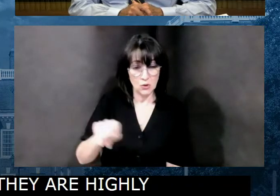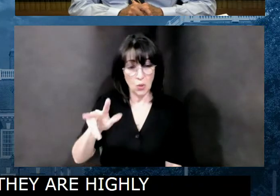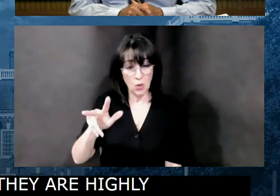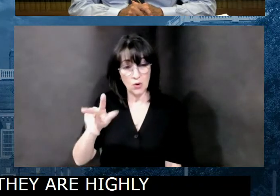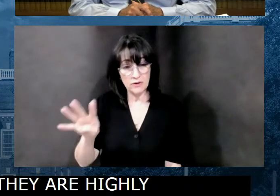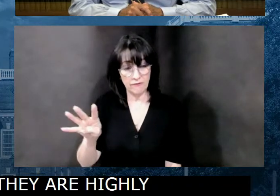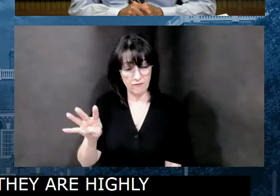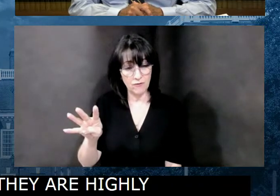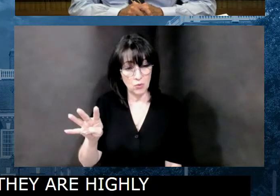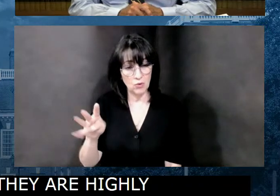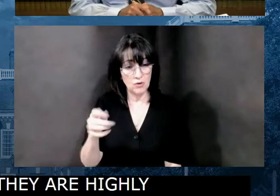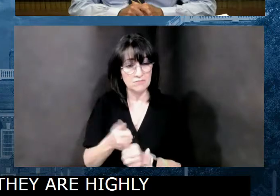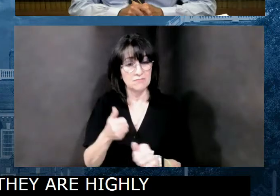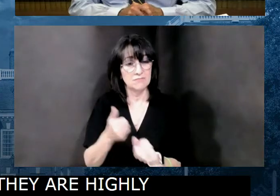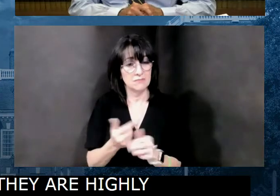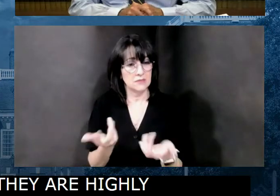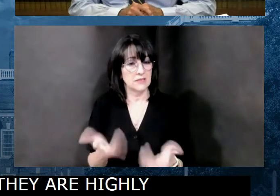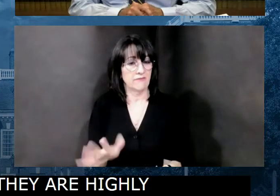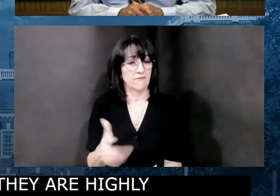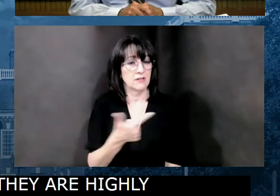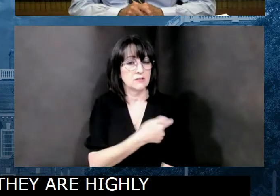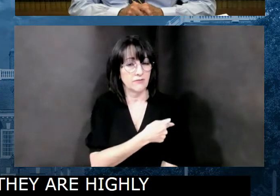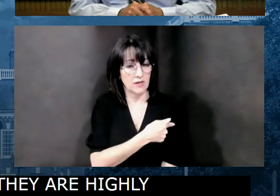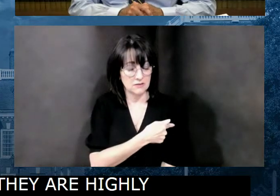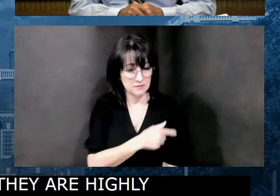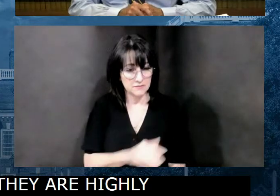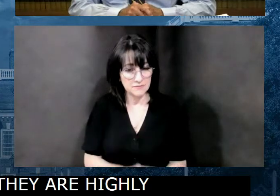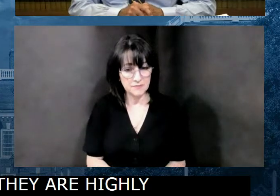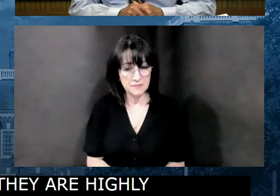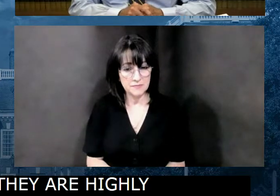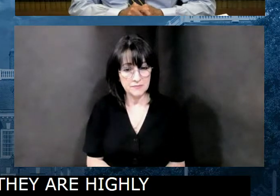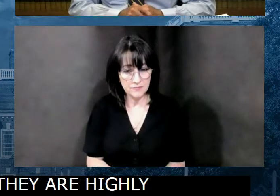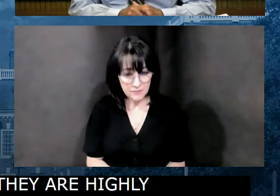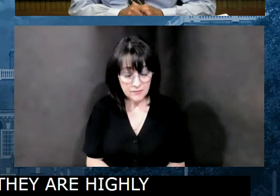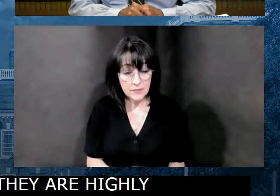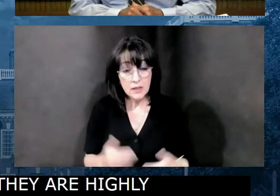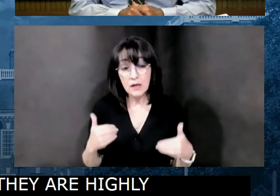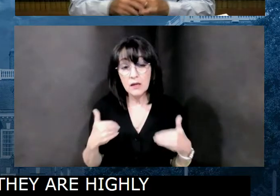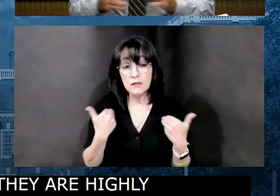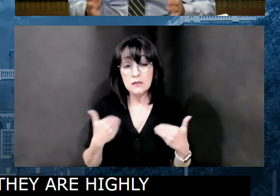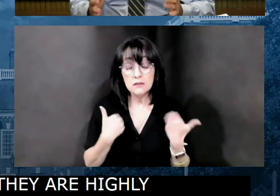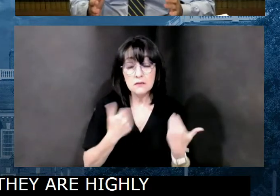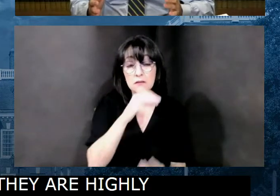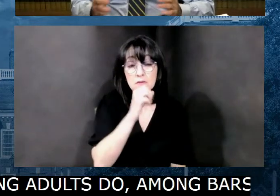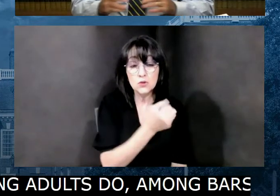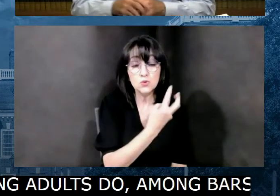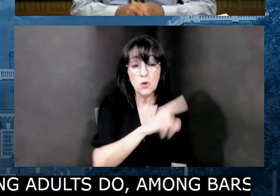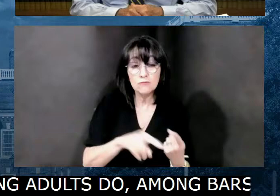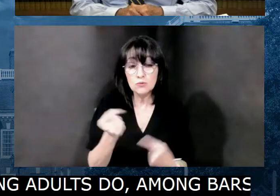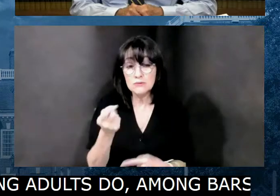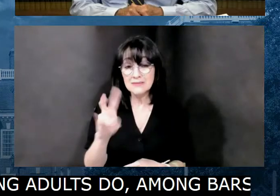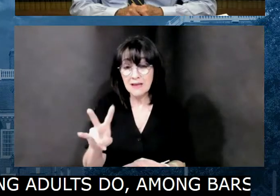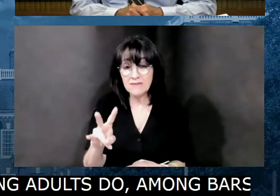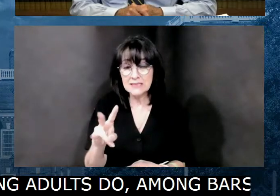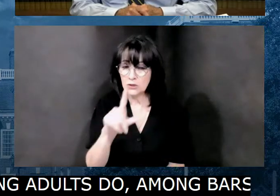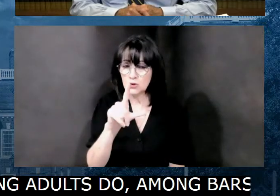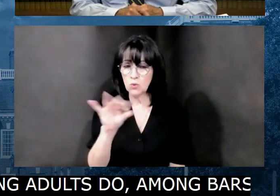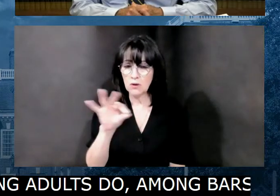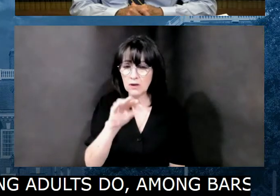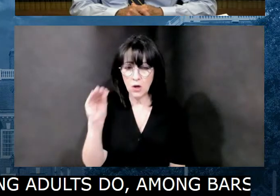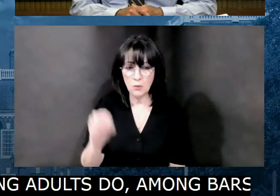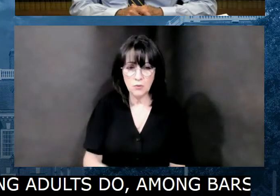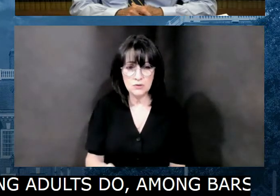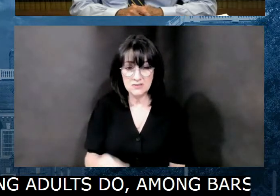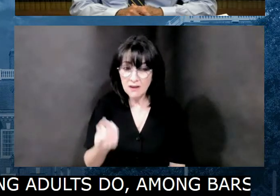are vaccinated. Only 29% of those teenagers 12 to 17. Now, they've only been eligible for a